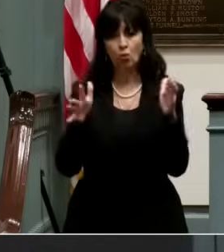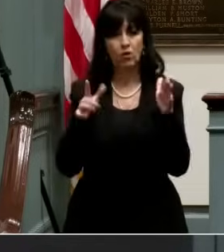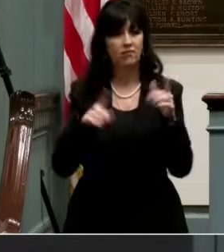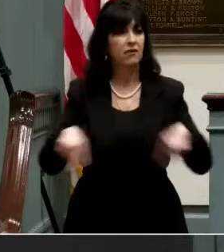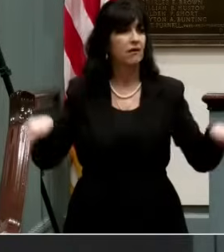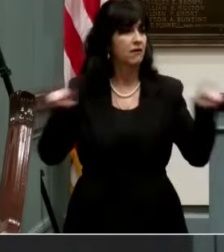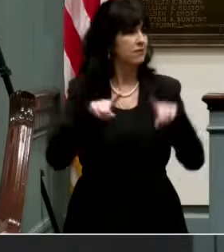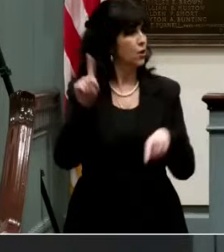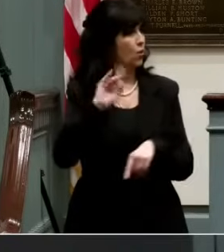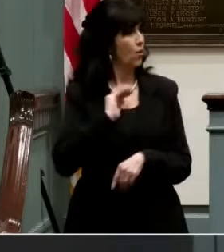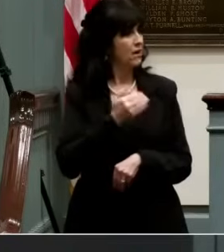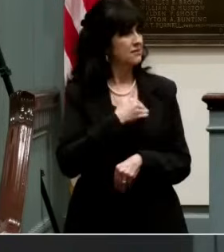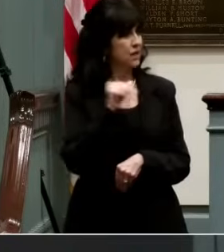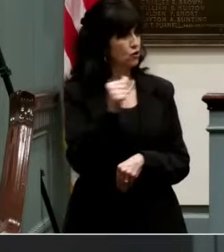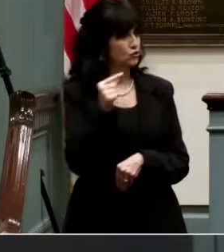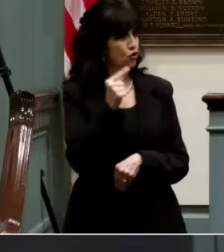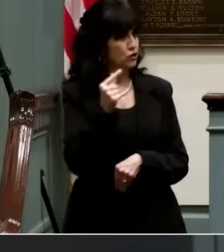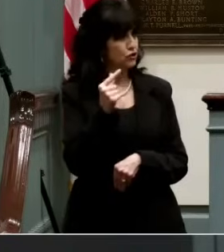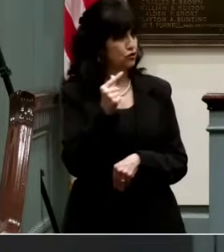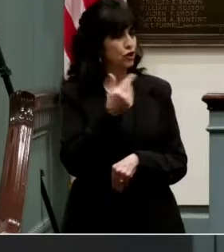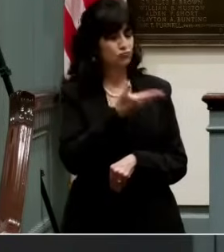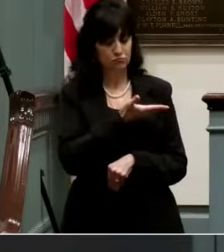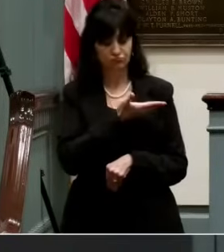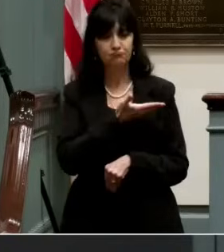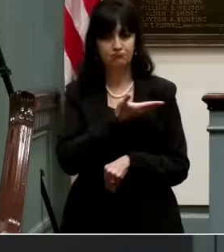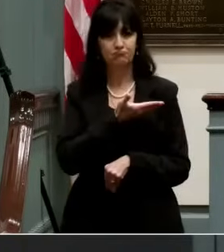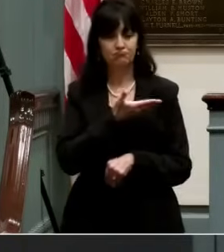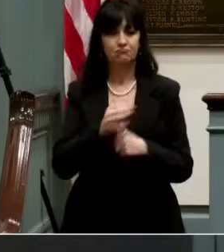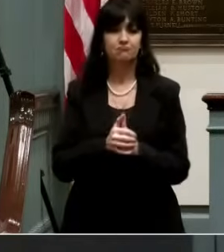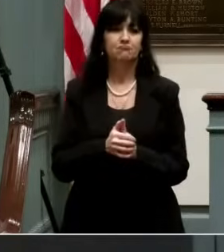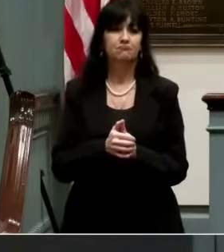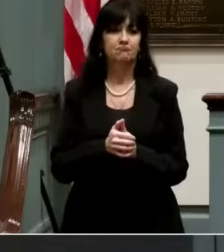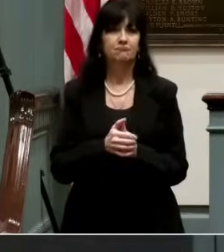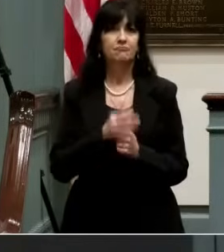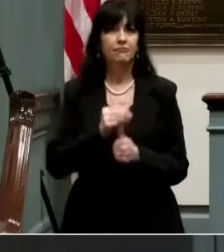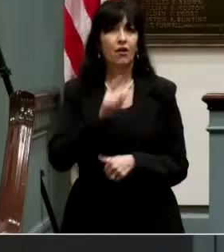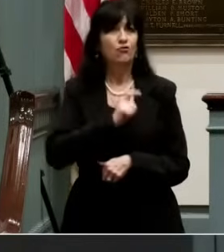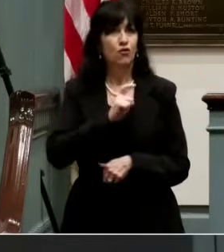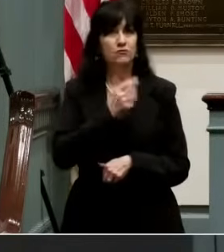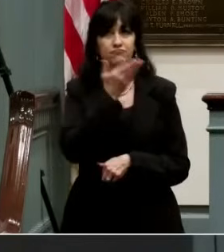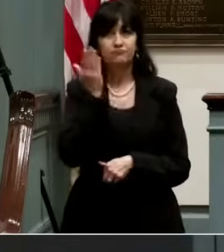our Attorney General over there? Thank you.